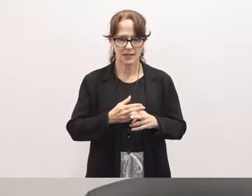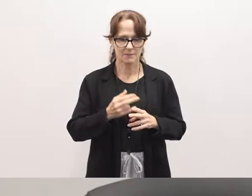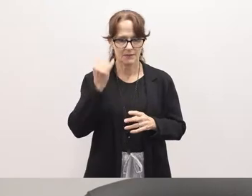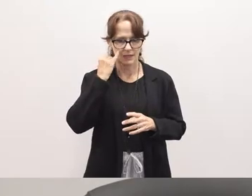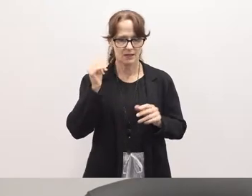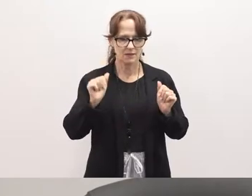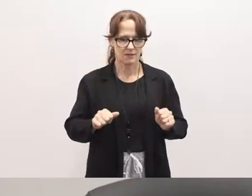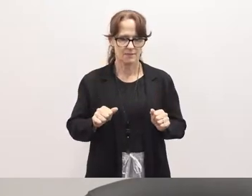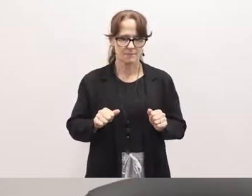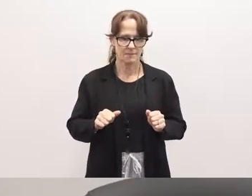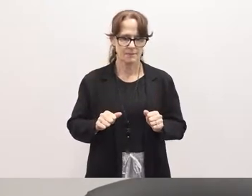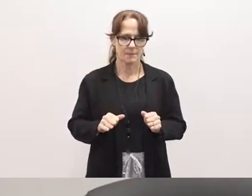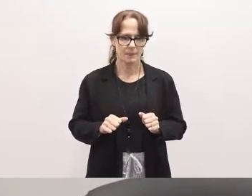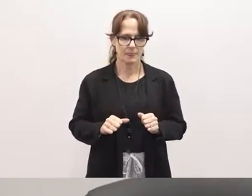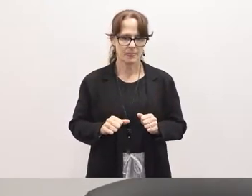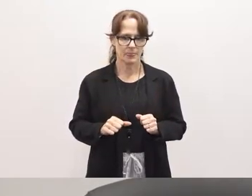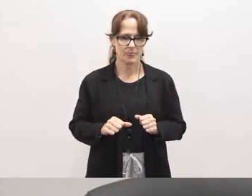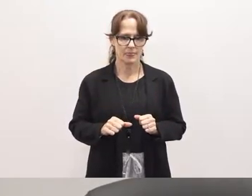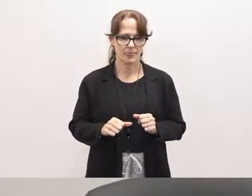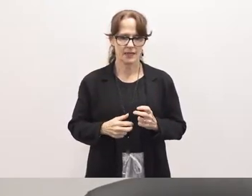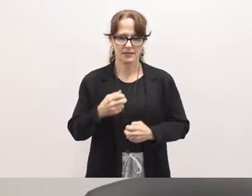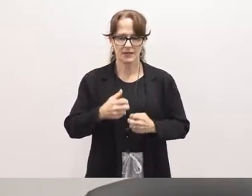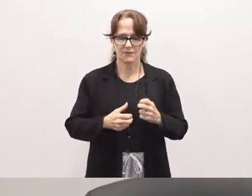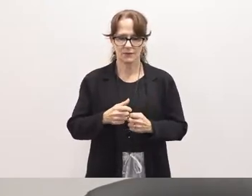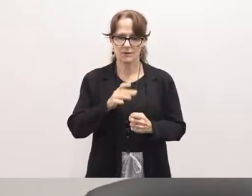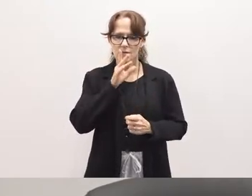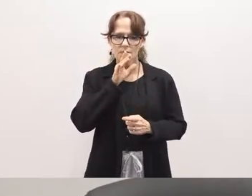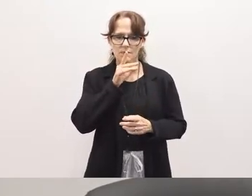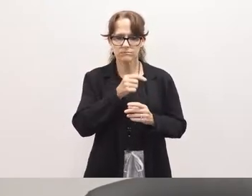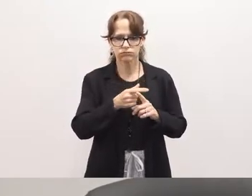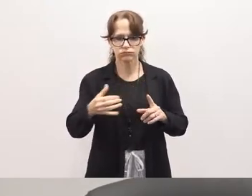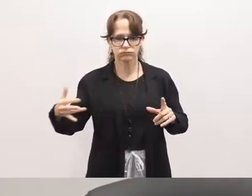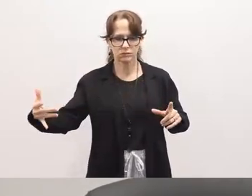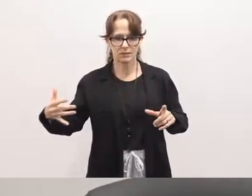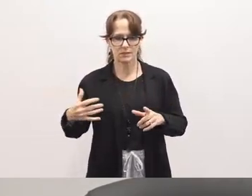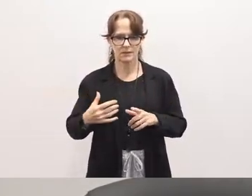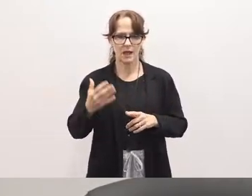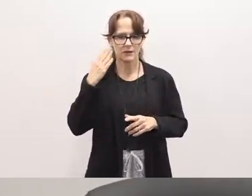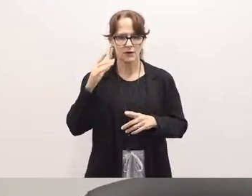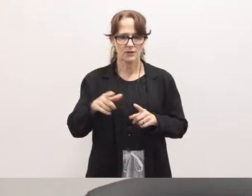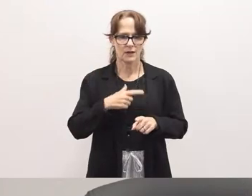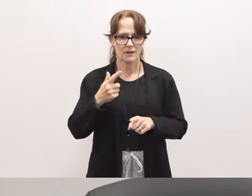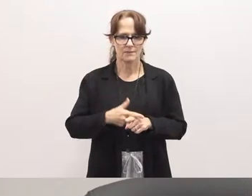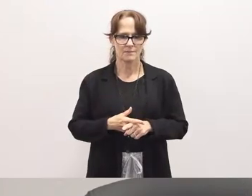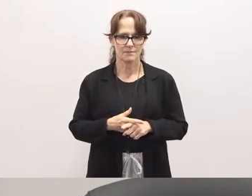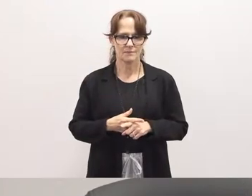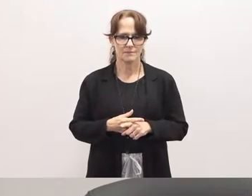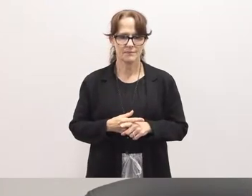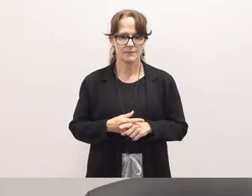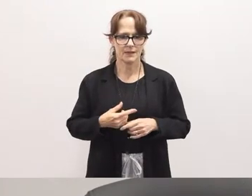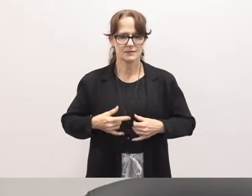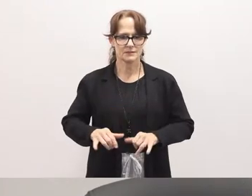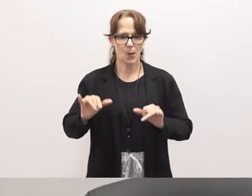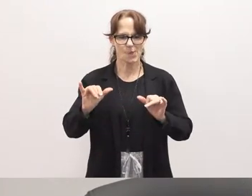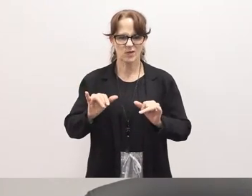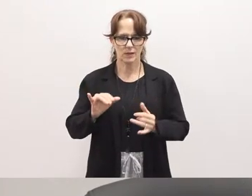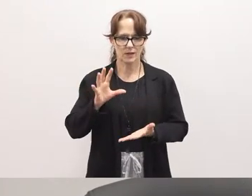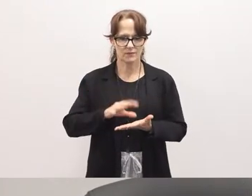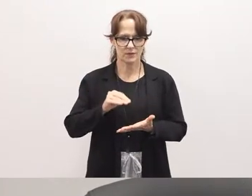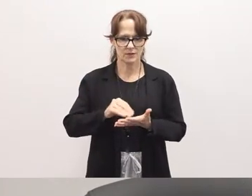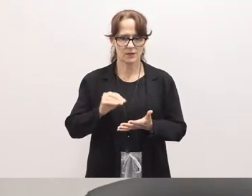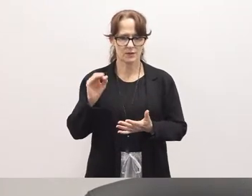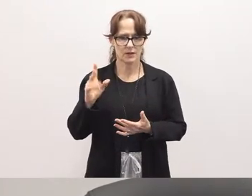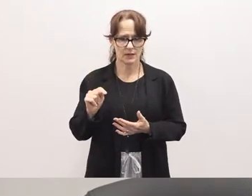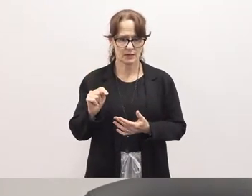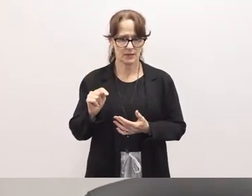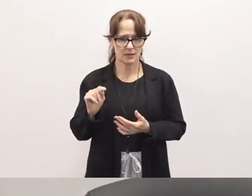It's very hard to pronounce anyhow. And I've known her for a long time too, so I just still have not learned it.